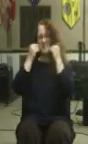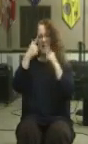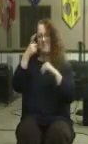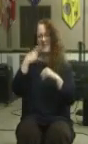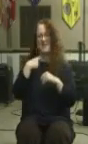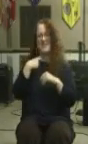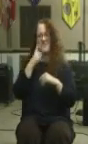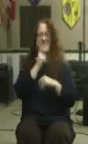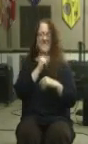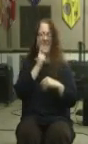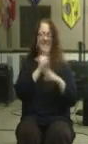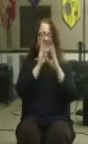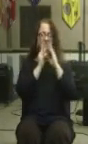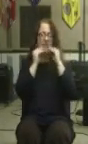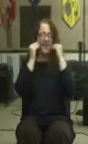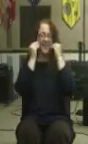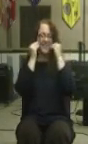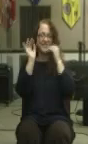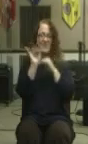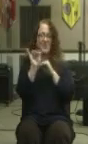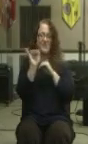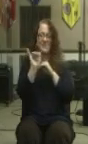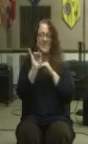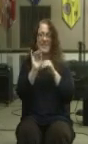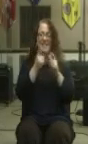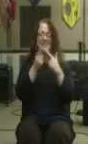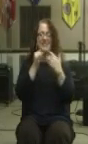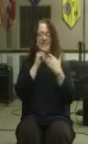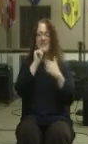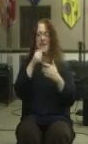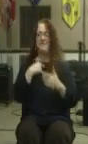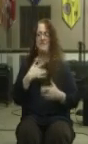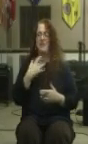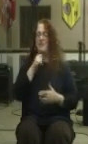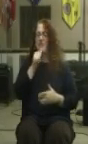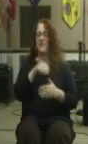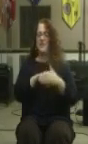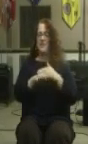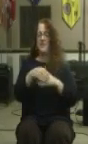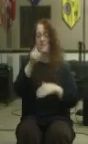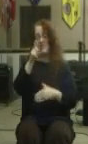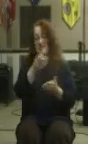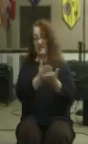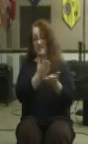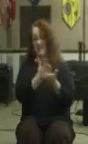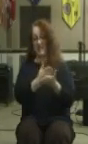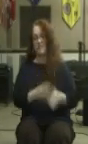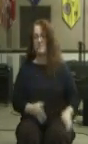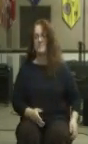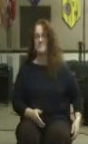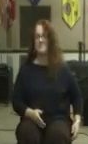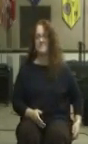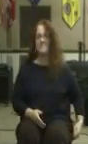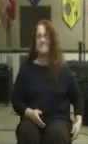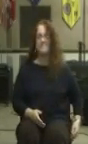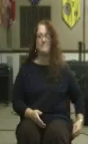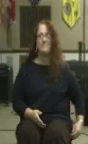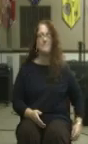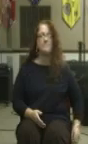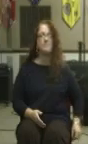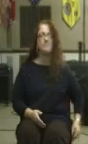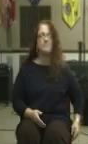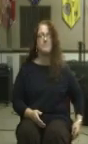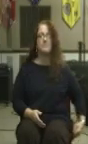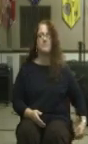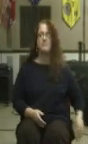You got me smiling because you have that fake smile and I have that fake smile too, so I don't make you feel uncomfortable, but you need to stop.